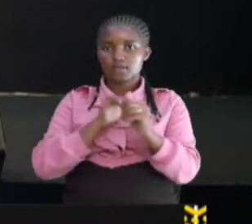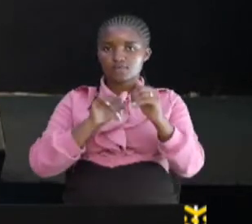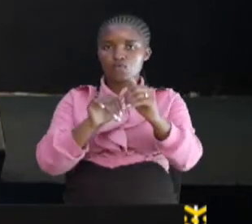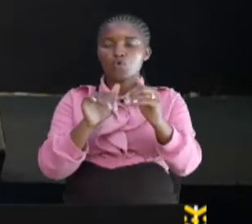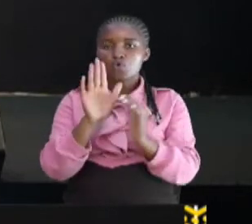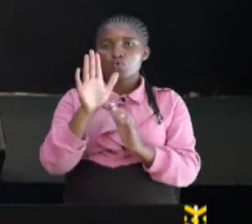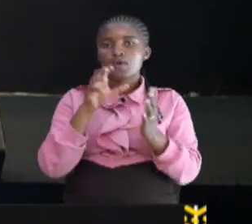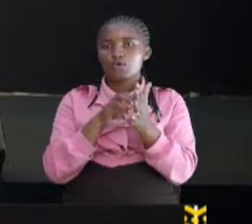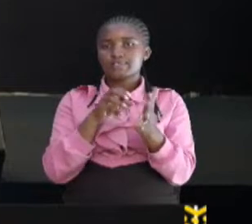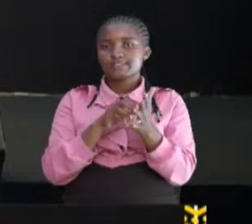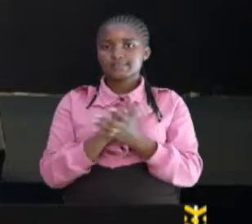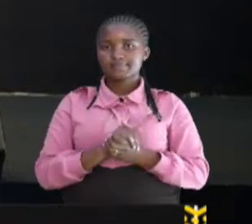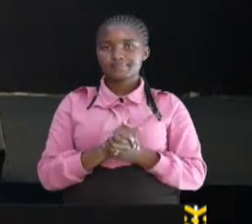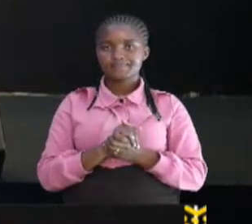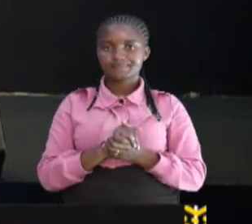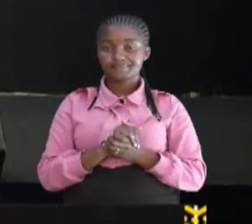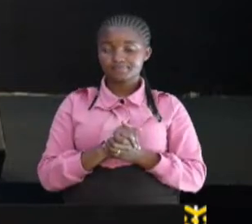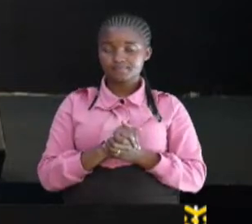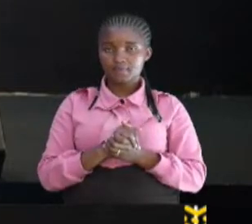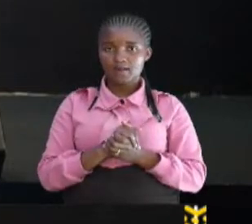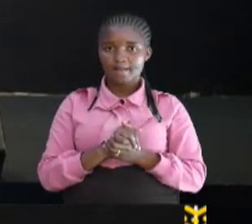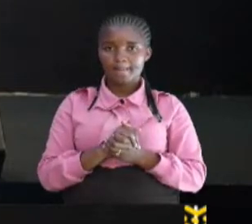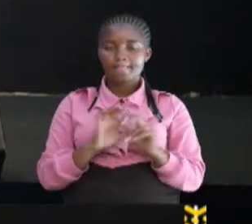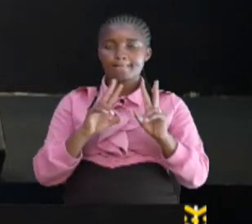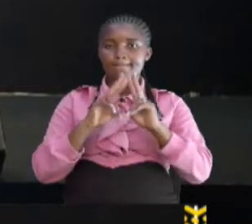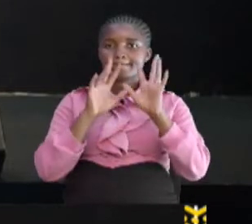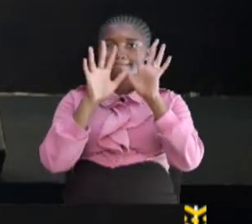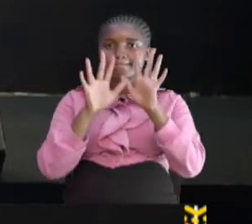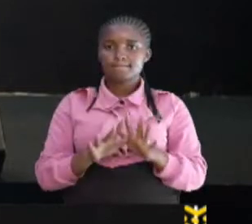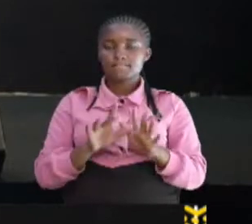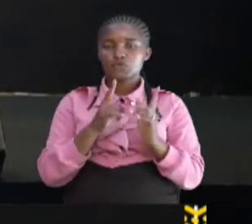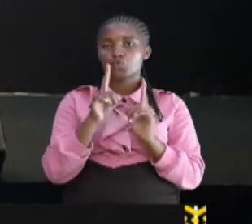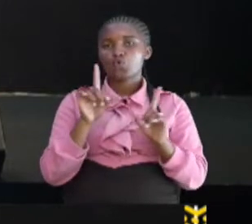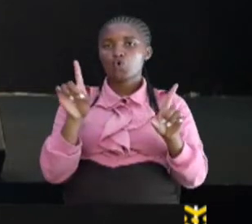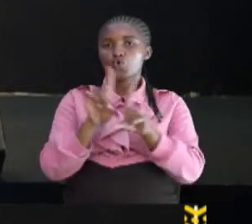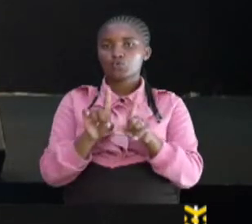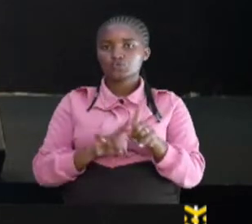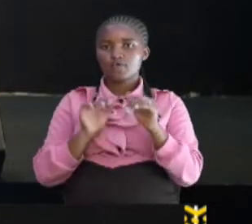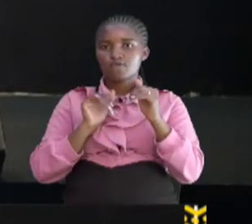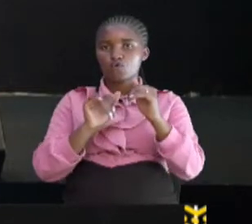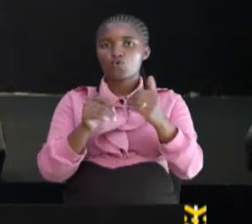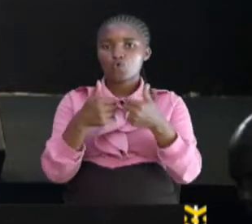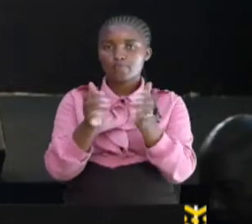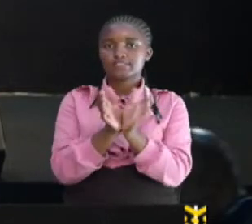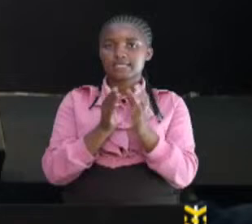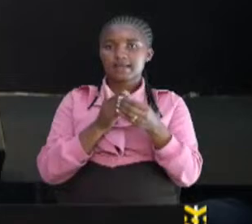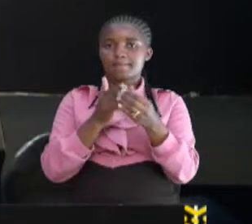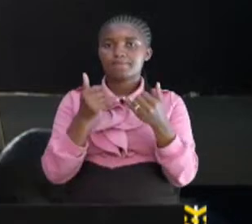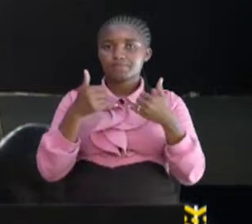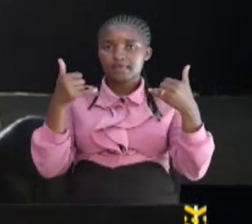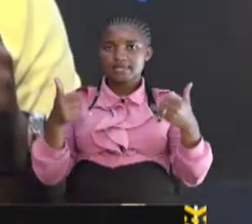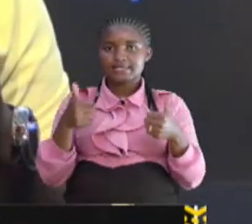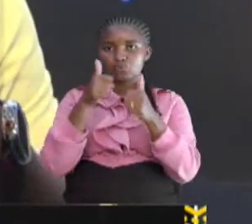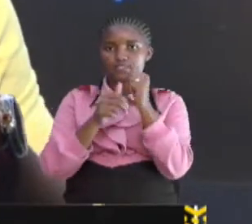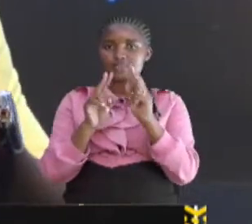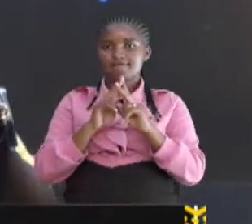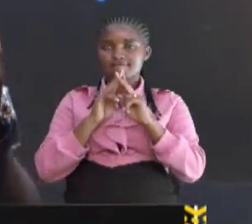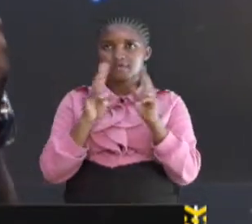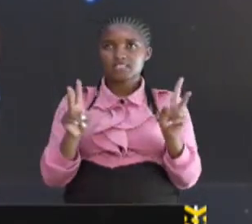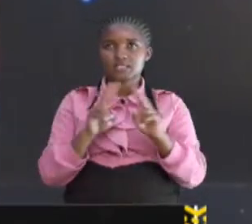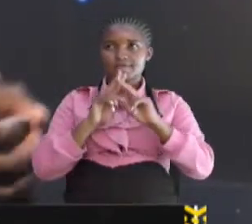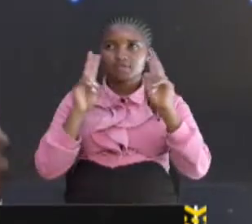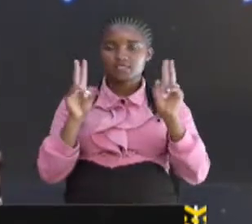follow your content. All right? It's very important that you also follow community guidelines, which is very,